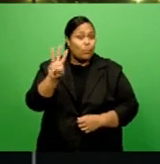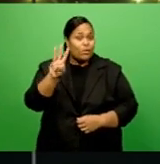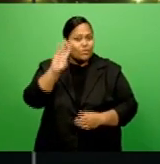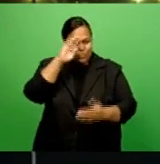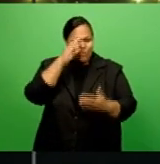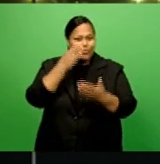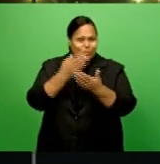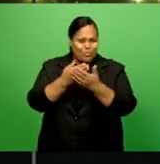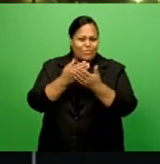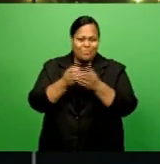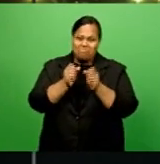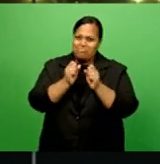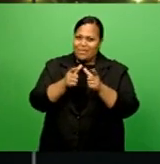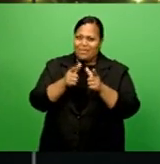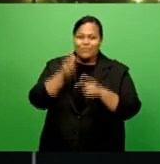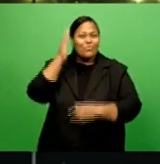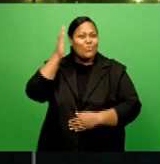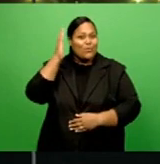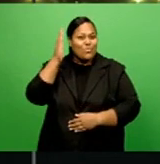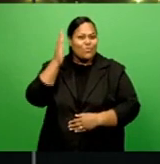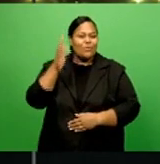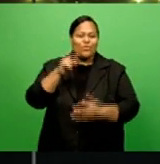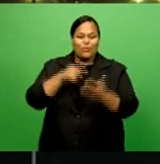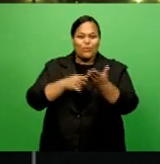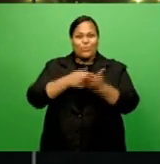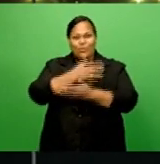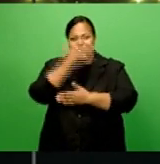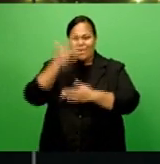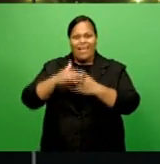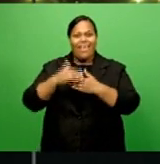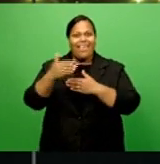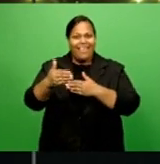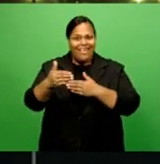195,883 students will begin school from Tuesday, of which